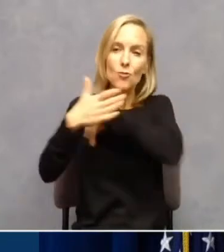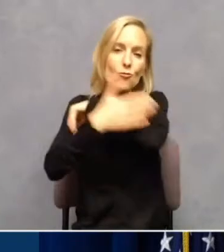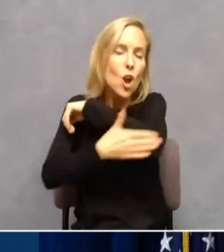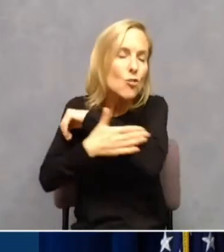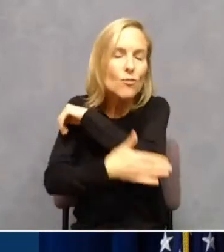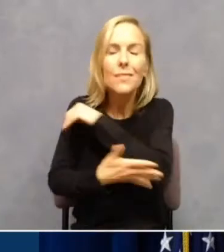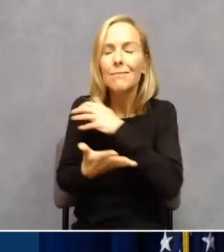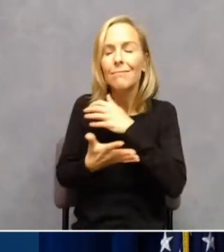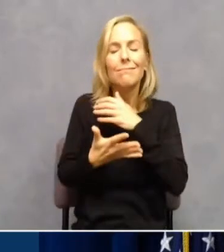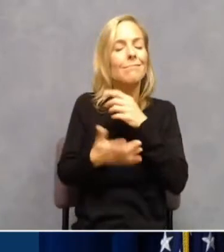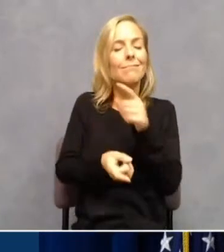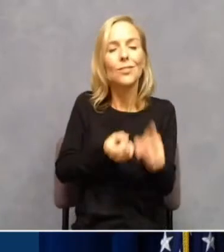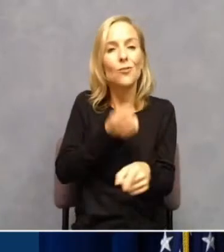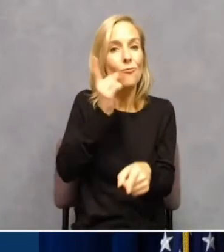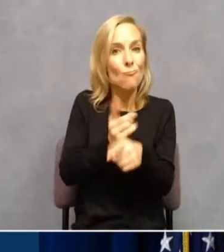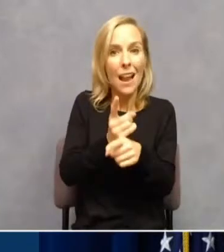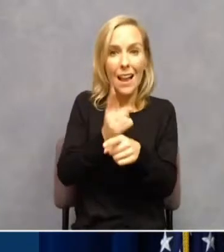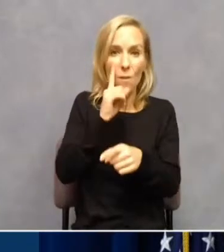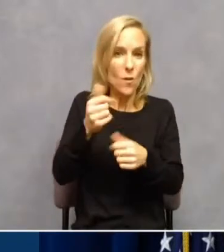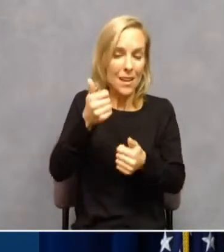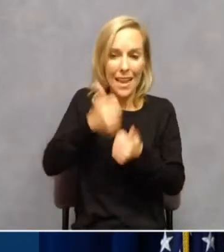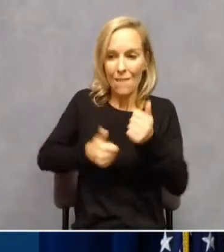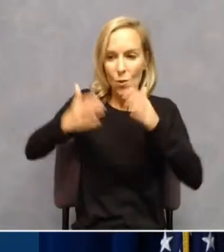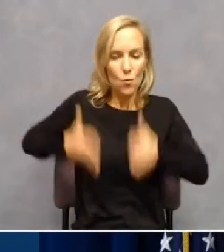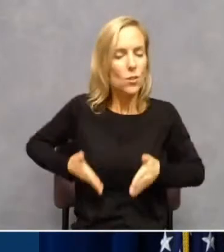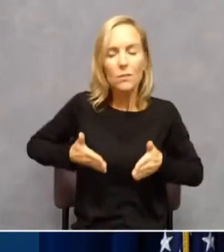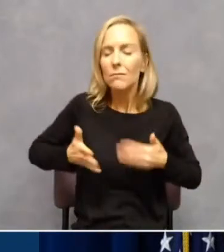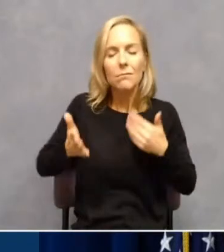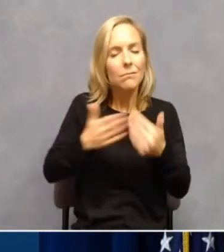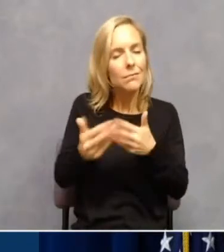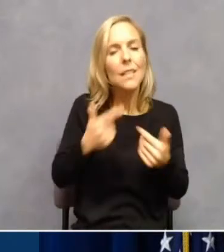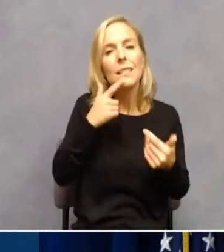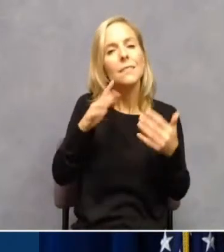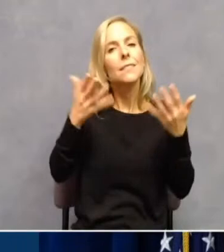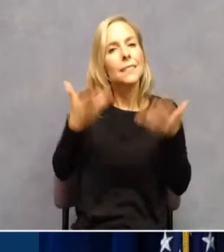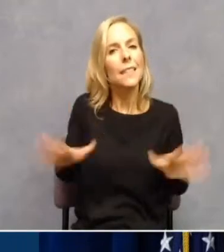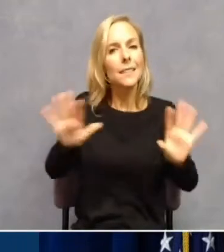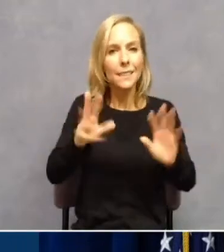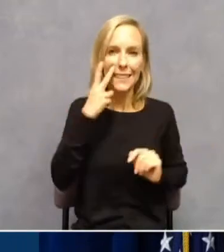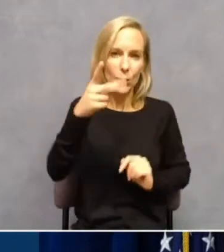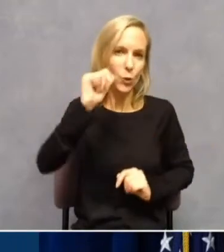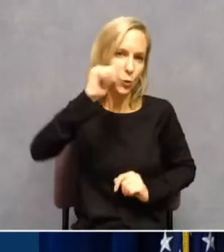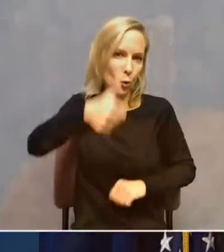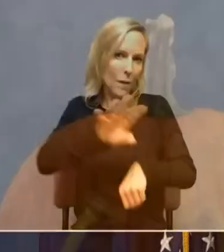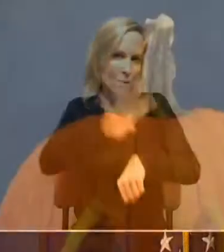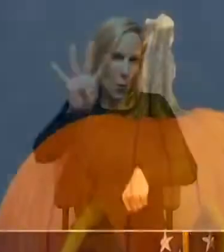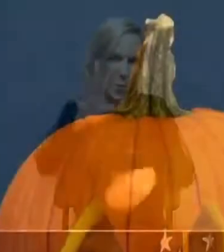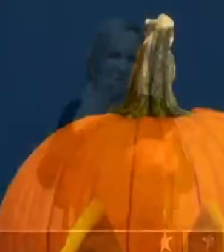direction for each other. Let's just get it done. We'll see you tomorrow at 4. Thanks.